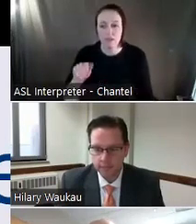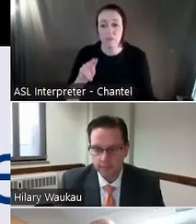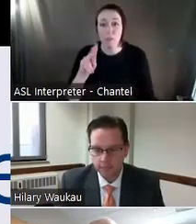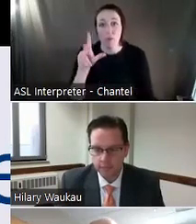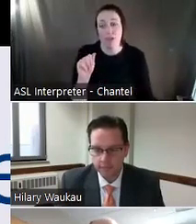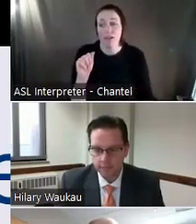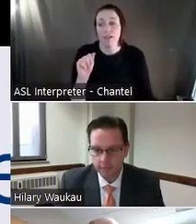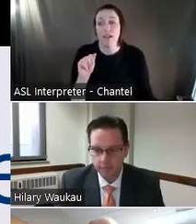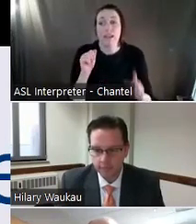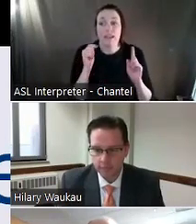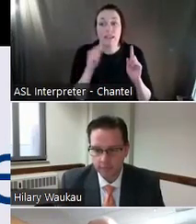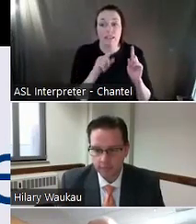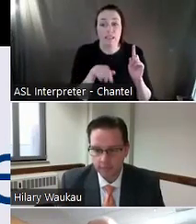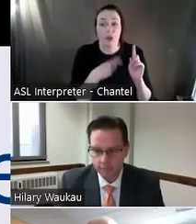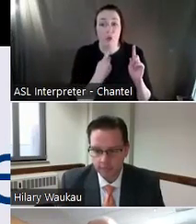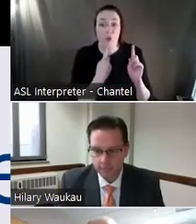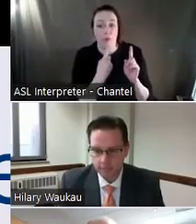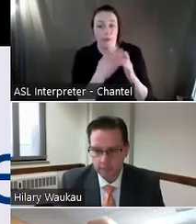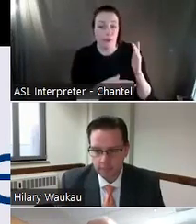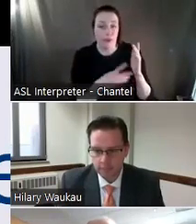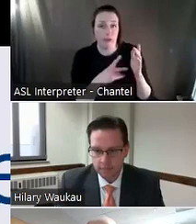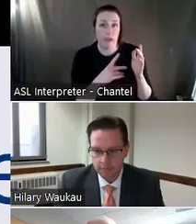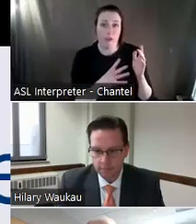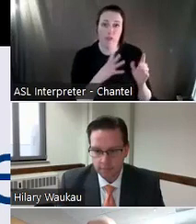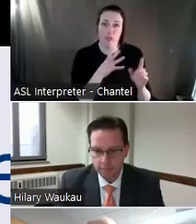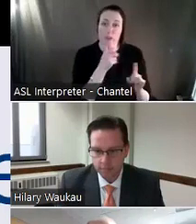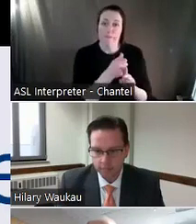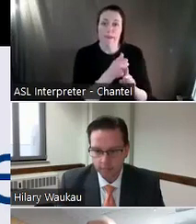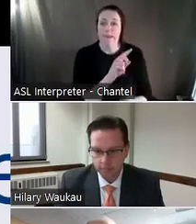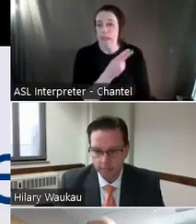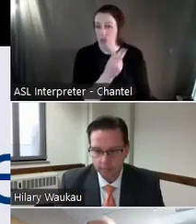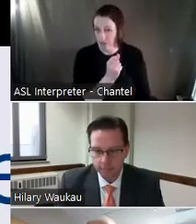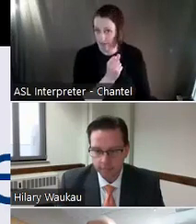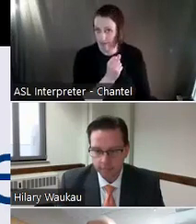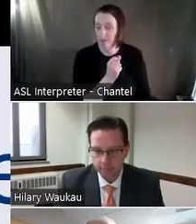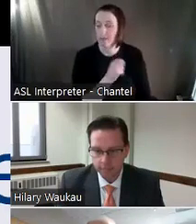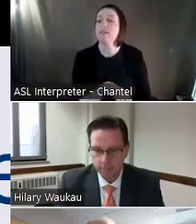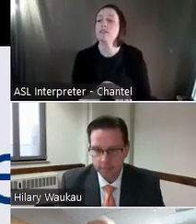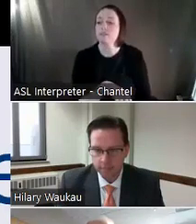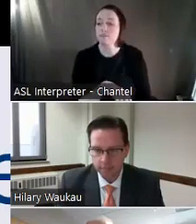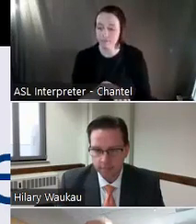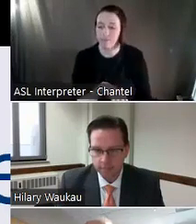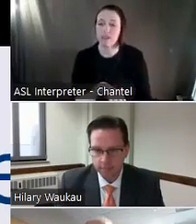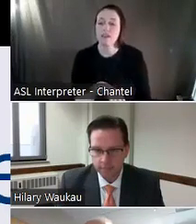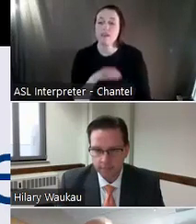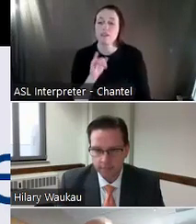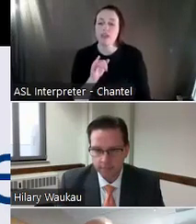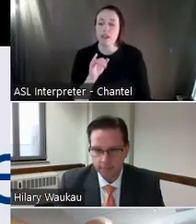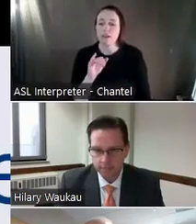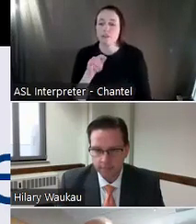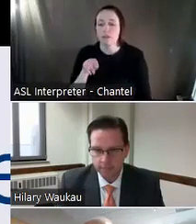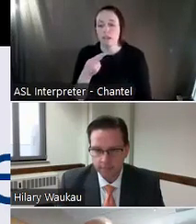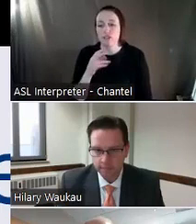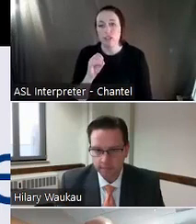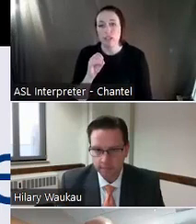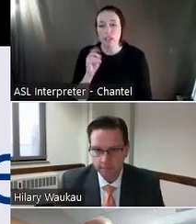proposed in the budget that impacts DHS. I will say, related to the unwinding, our Division of Medicaid Services and our Division of